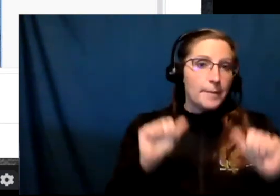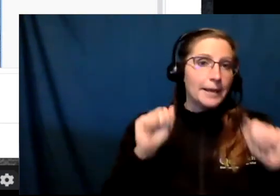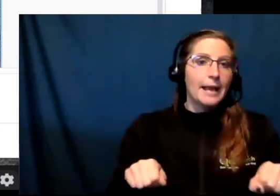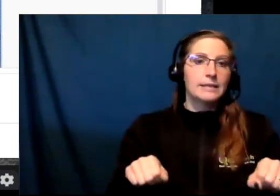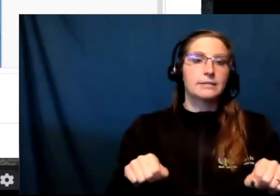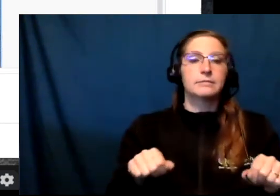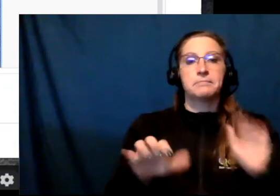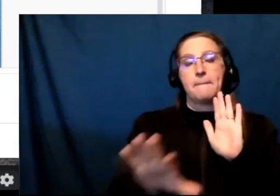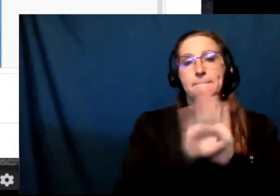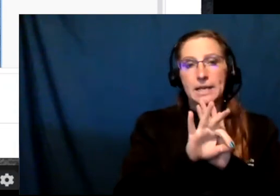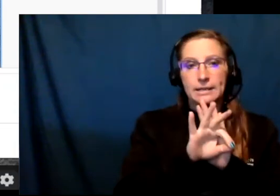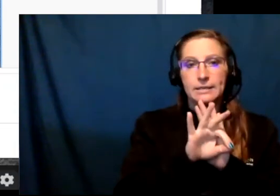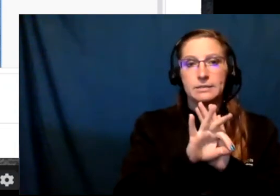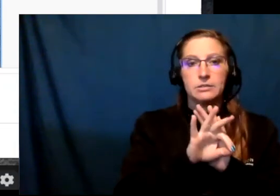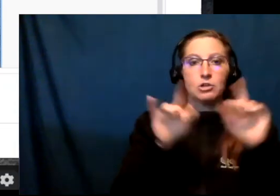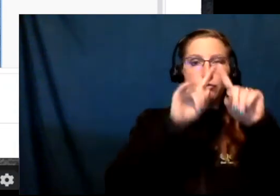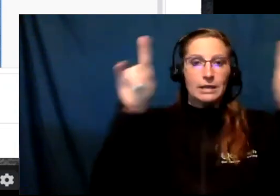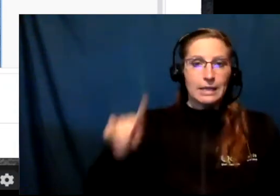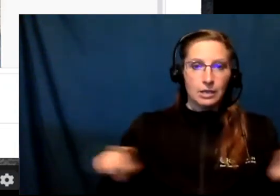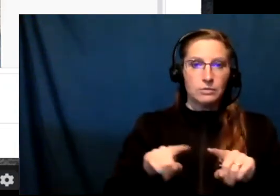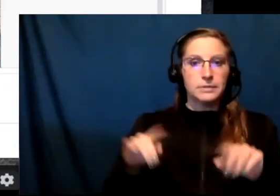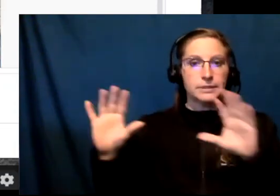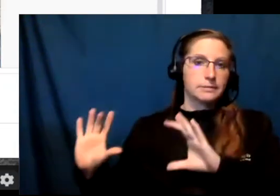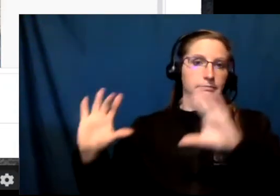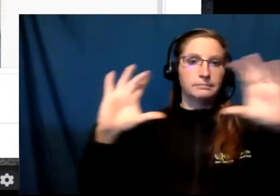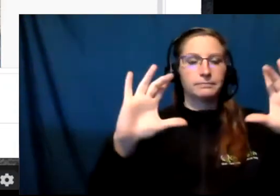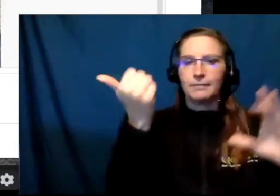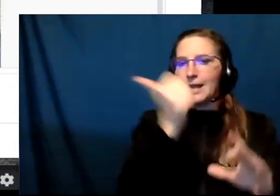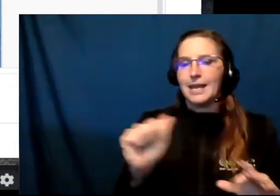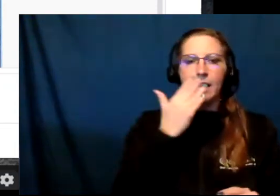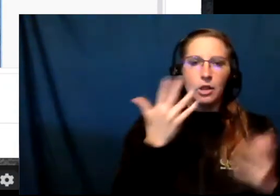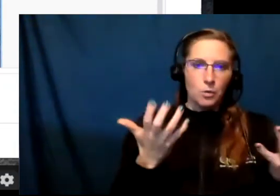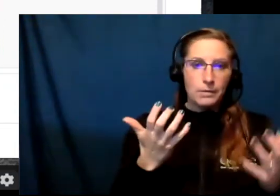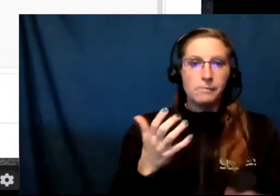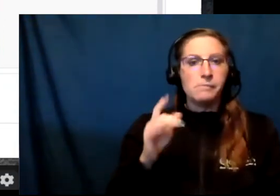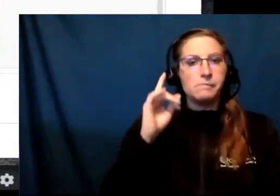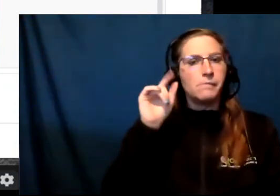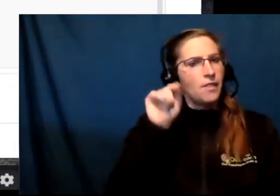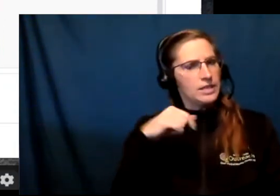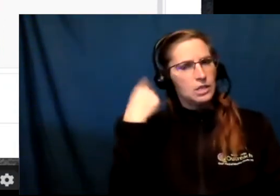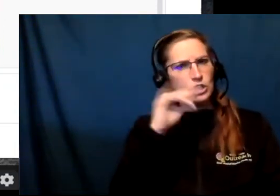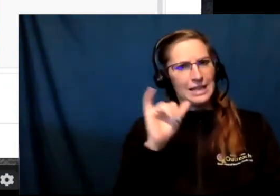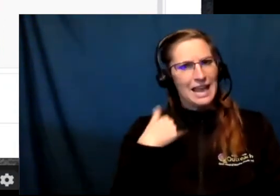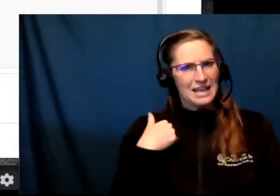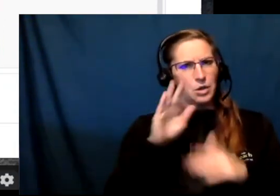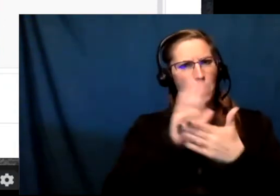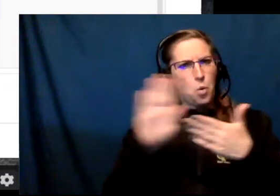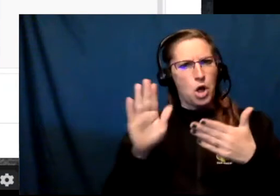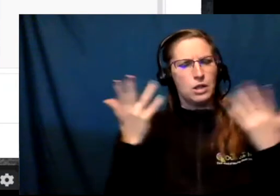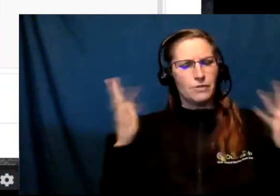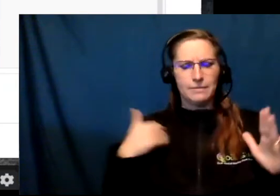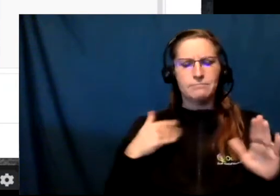could select the rectangle and then drag that and make it any color if you wanted. This one looks like it kind of has a wall, so I'm okay with